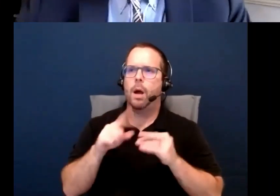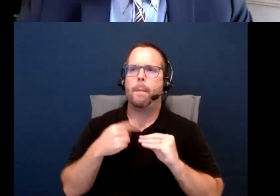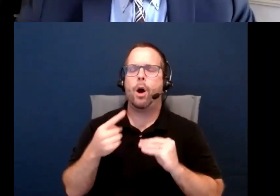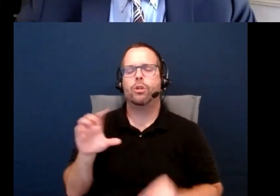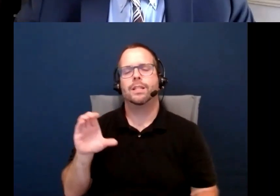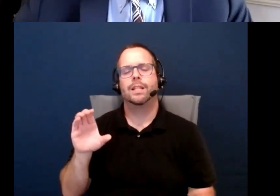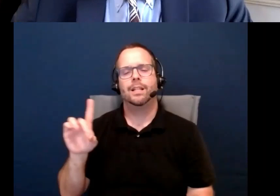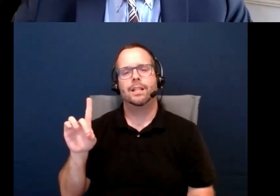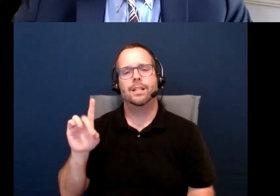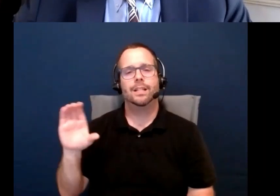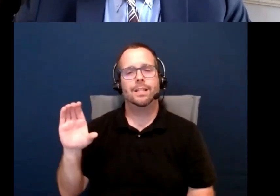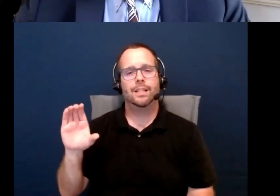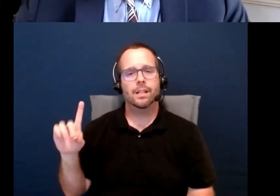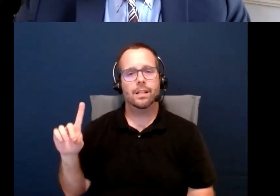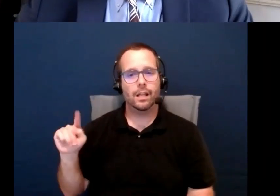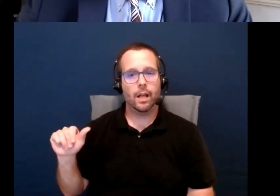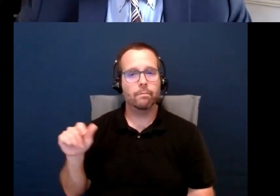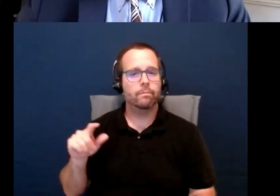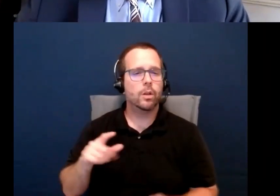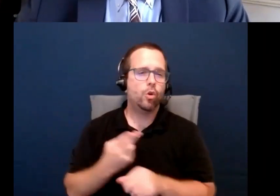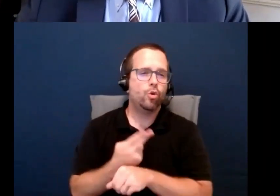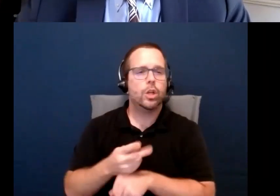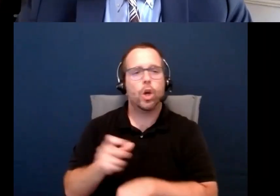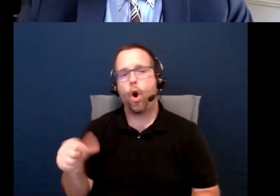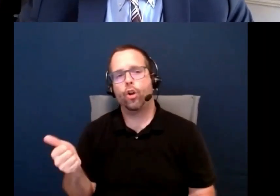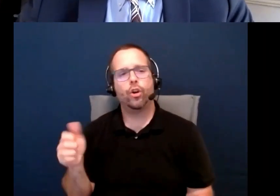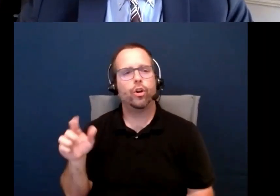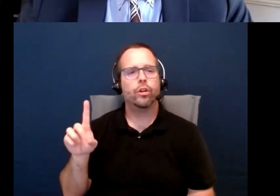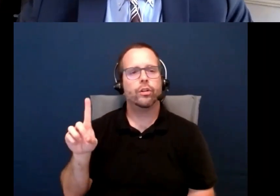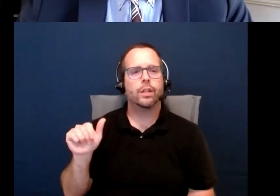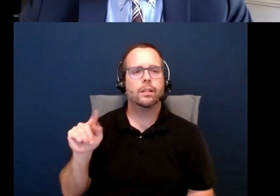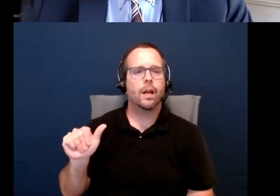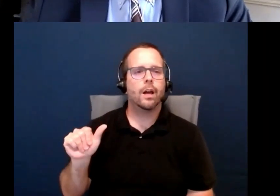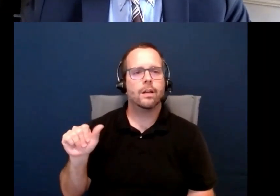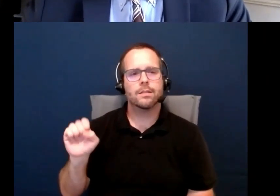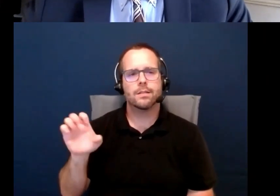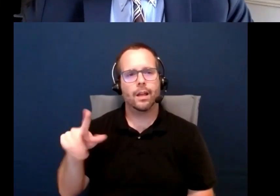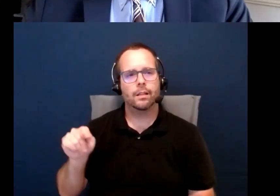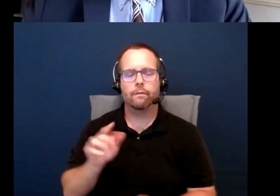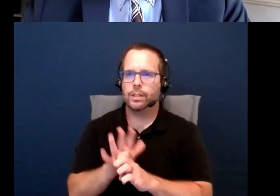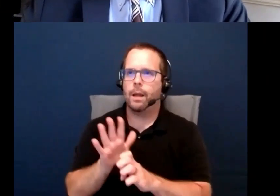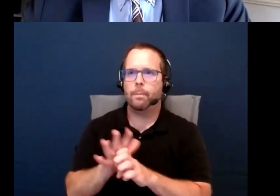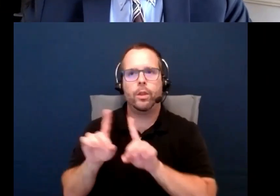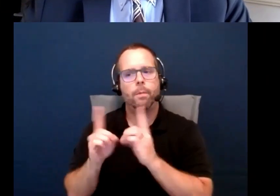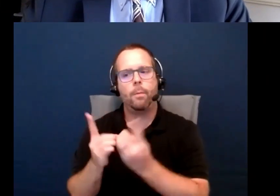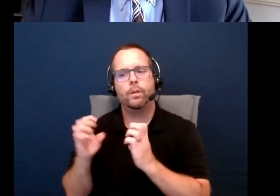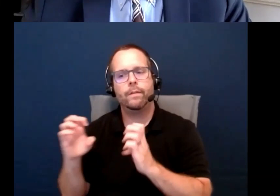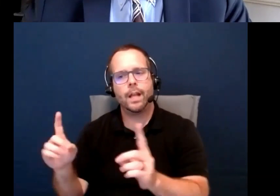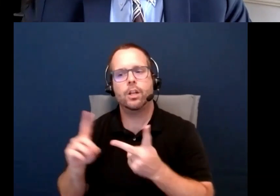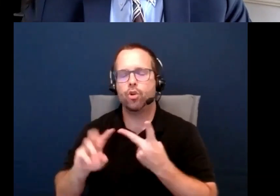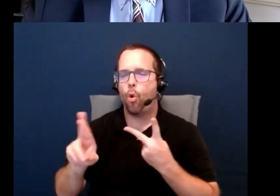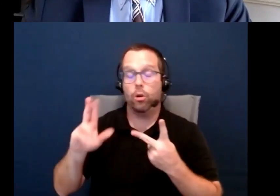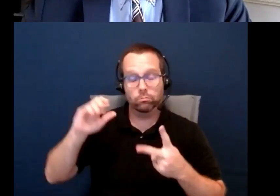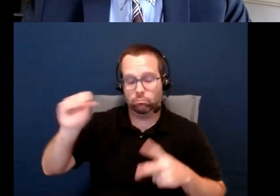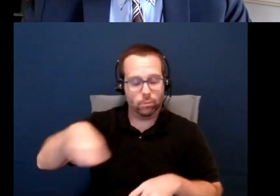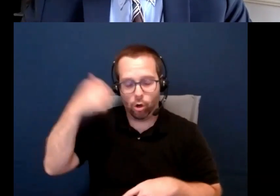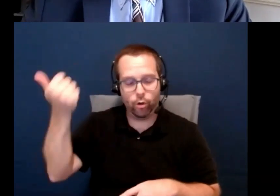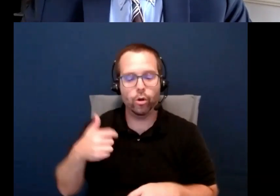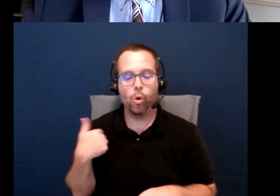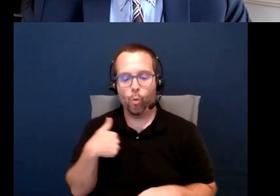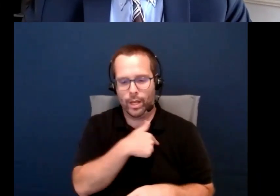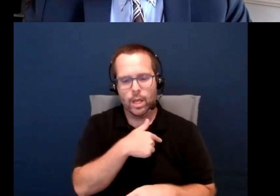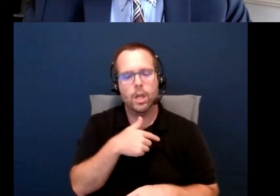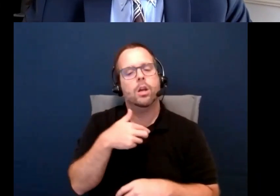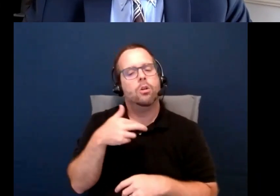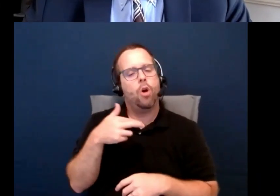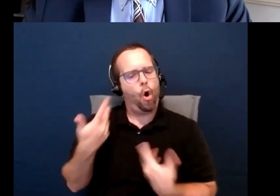about, for example, using other data sets at the Department of Education or elsewhere. We made reference to